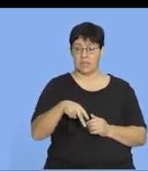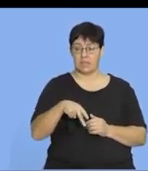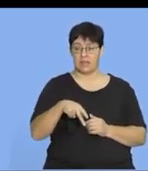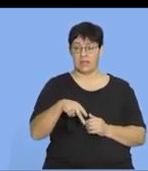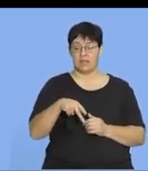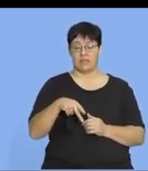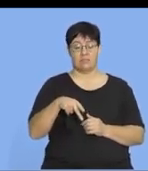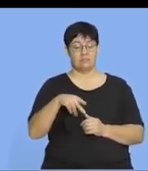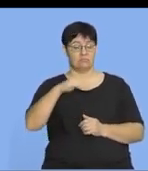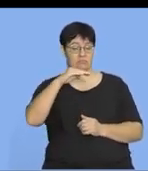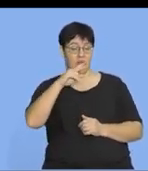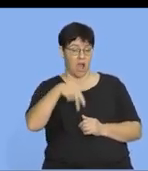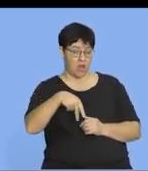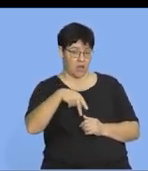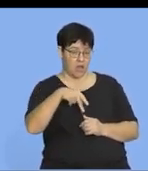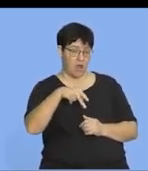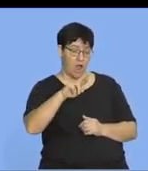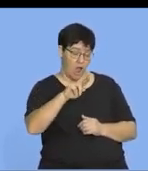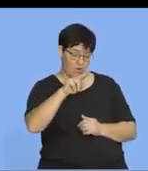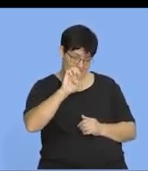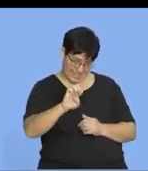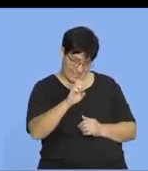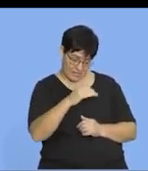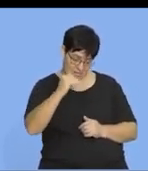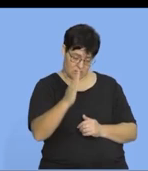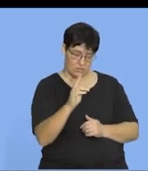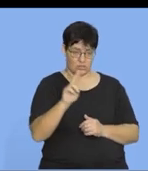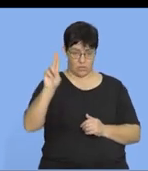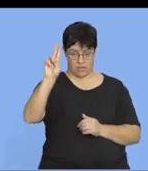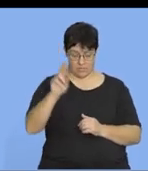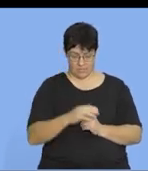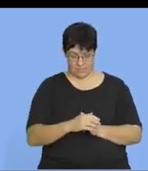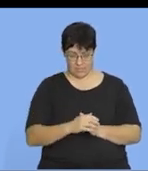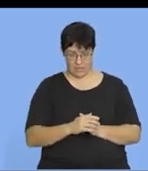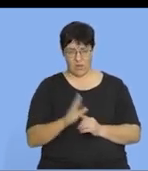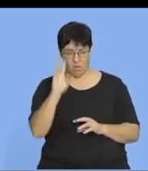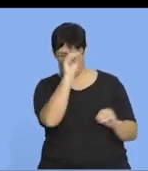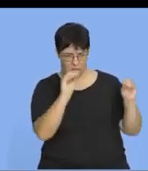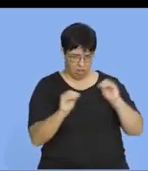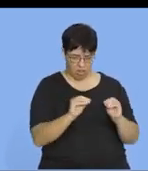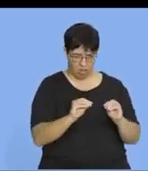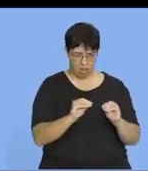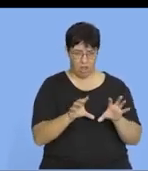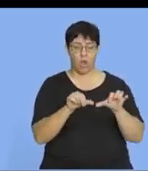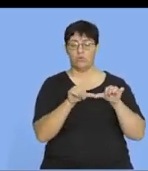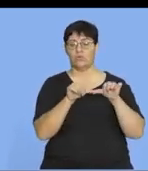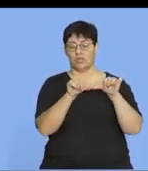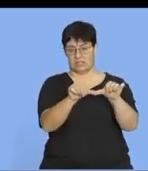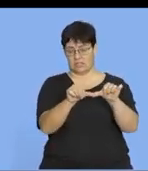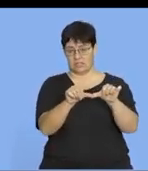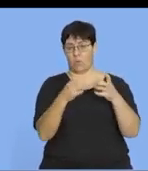Earth squared. We're now going to rearrange it so that I have all the